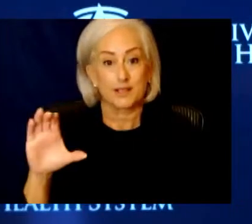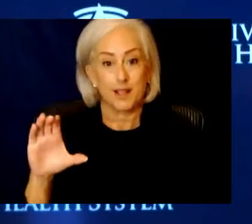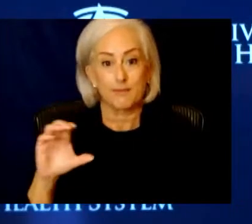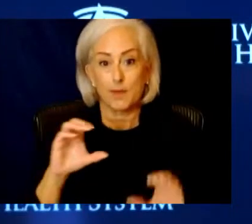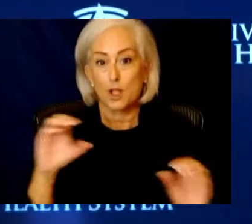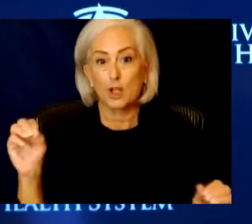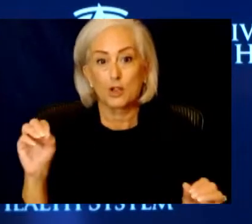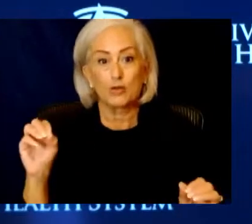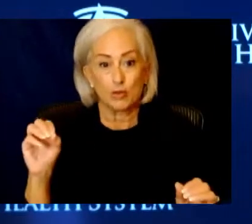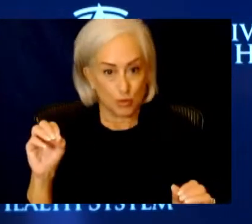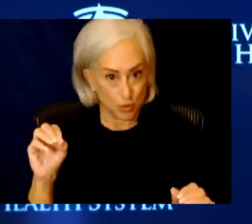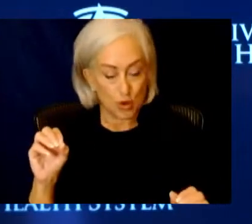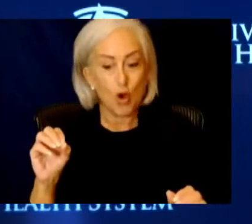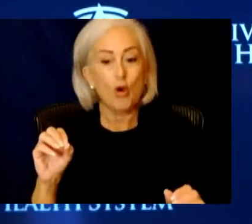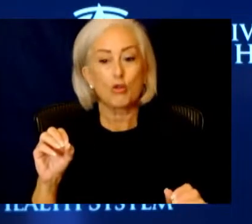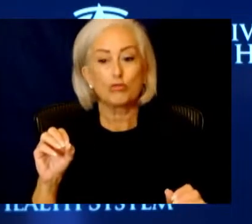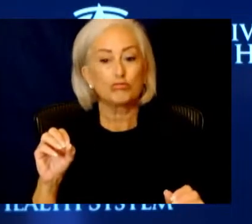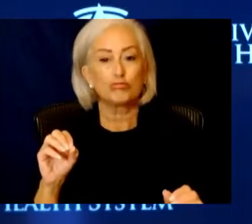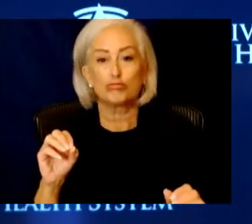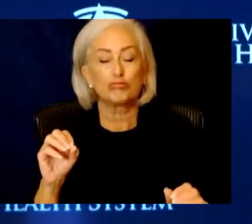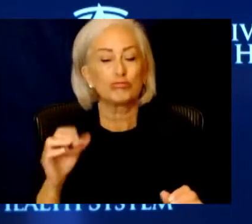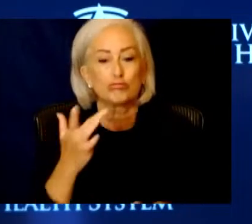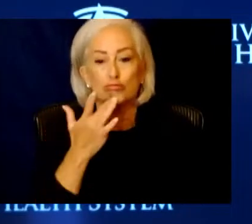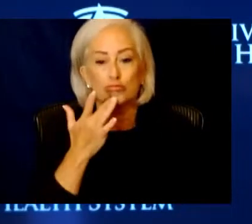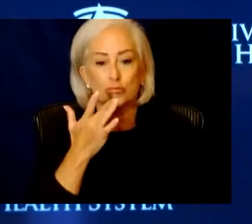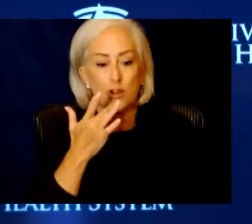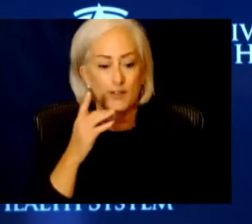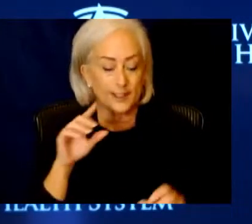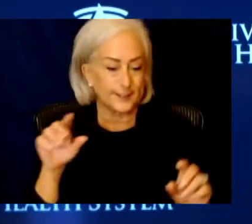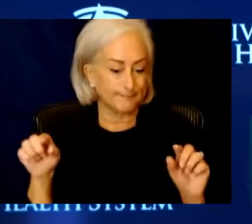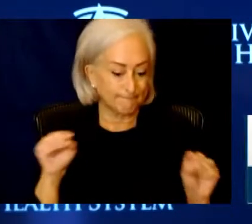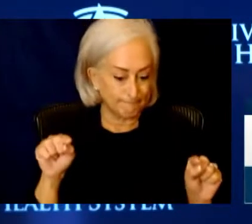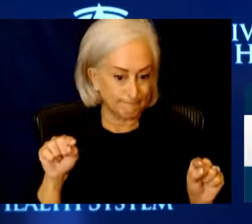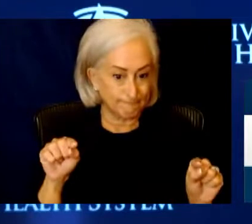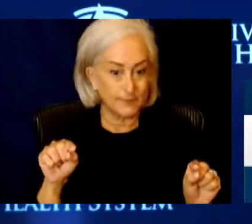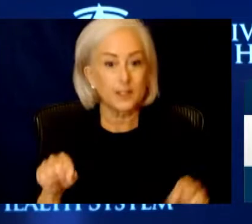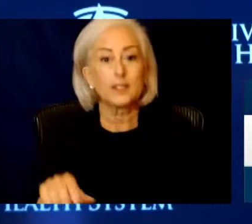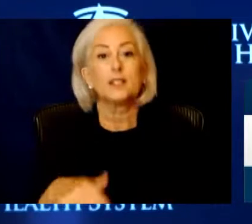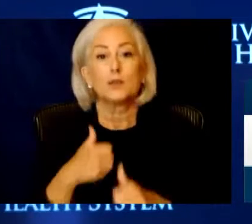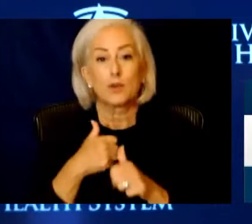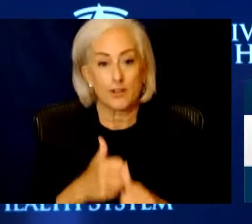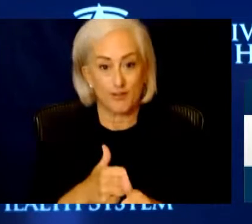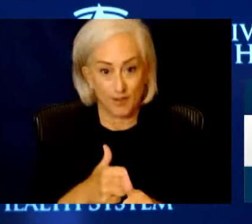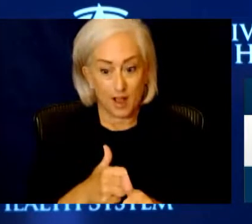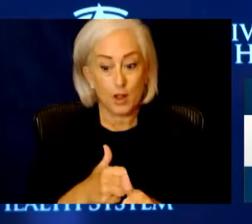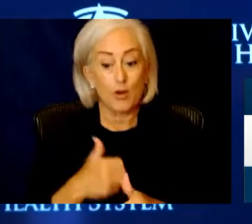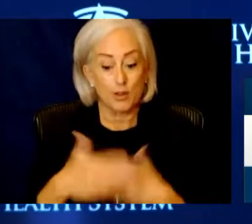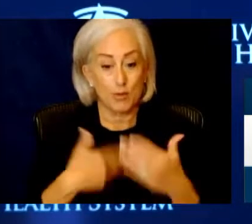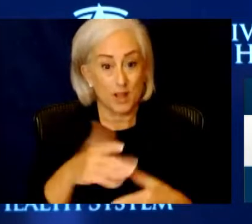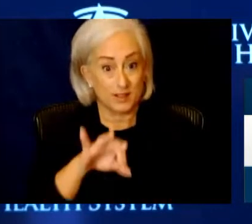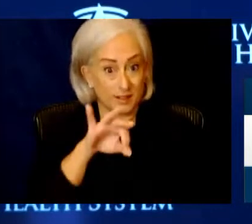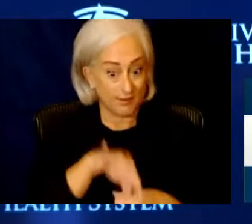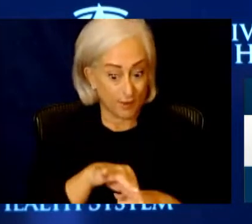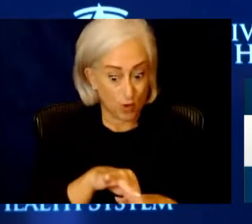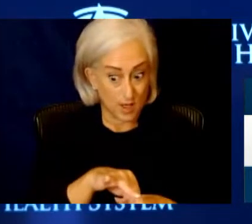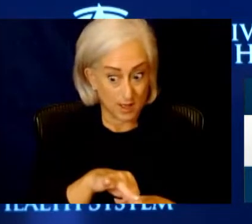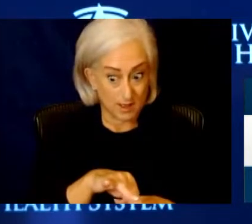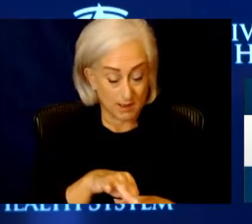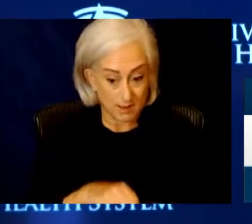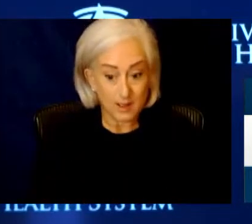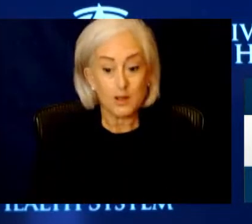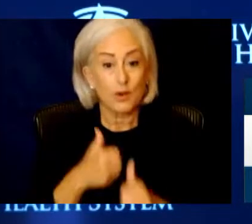vote. We value the democratic process and we follow the law. The people of Kansas have made clear their